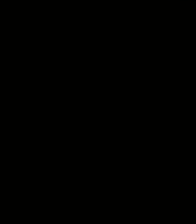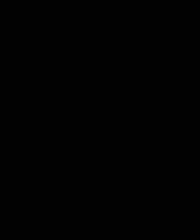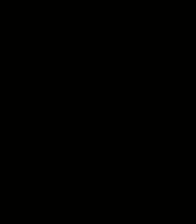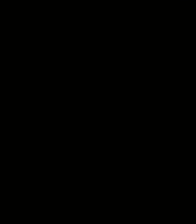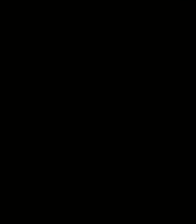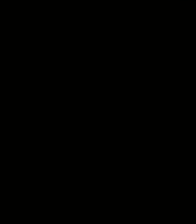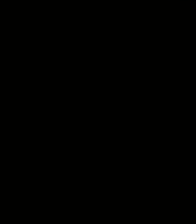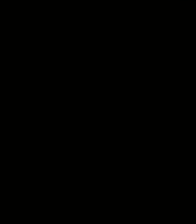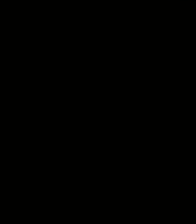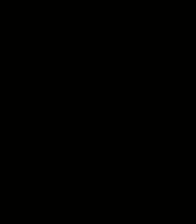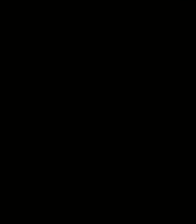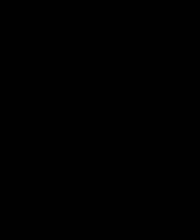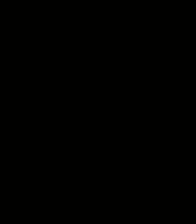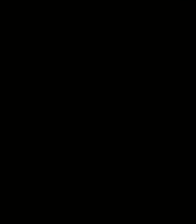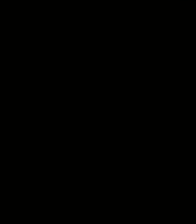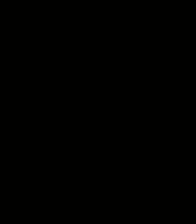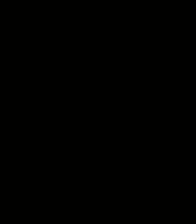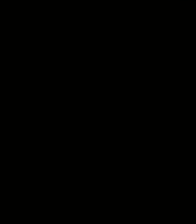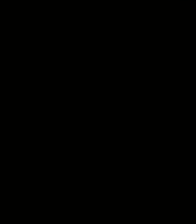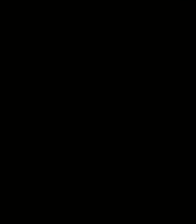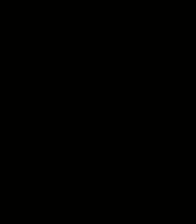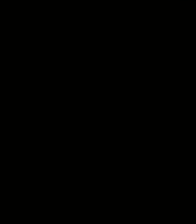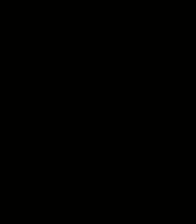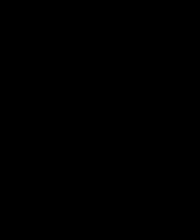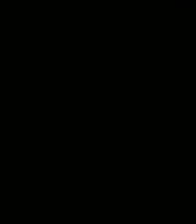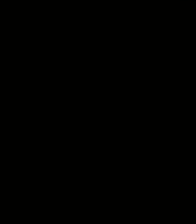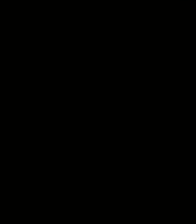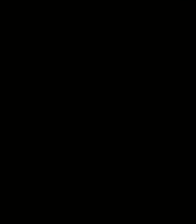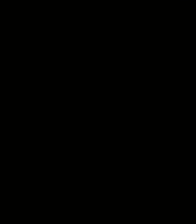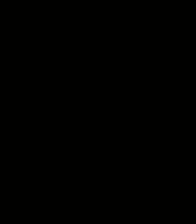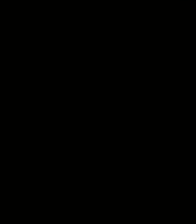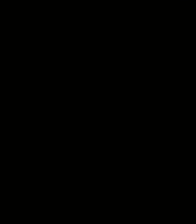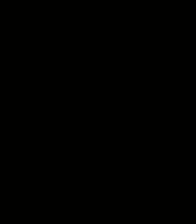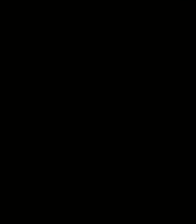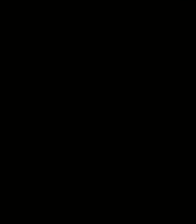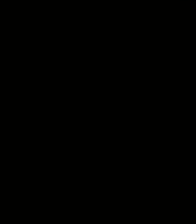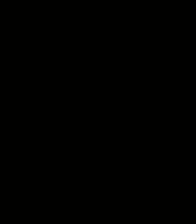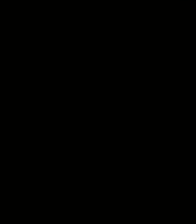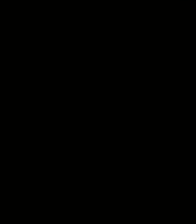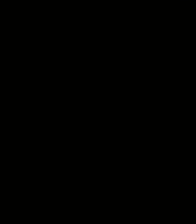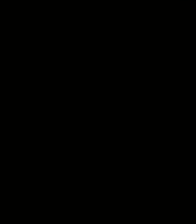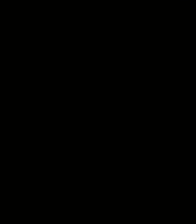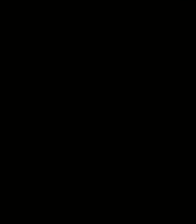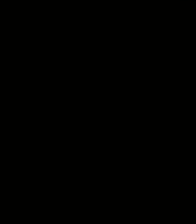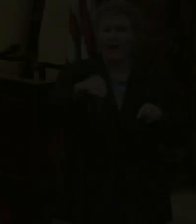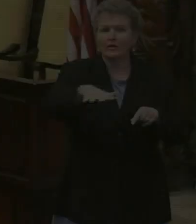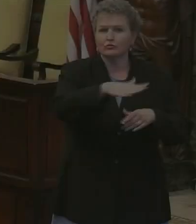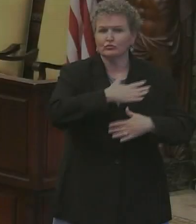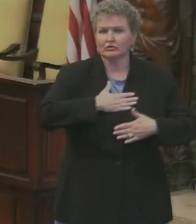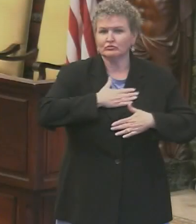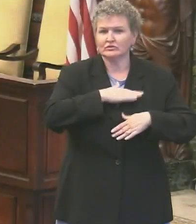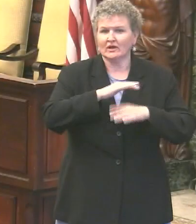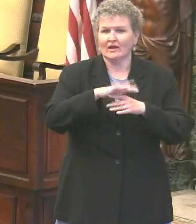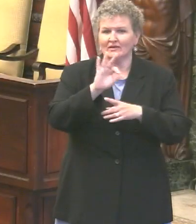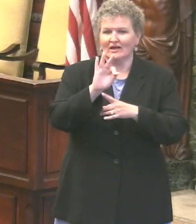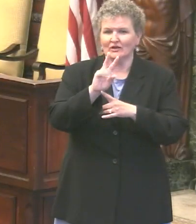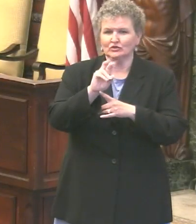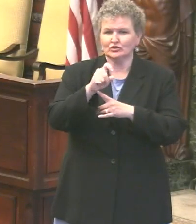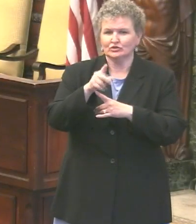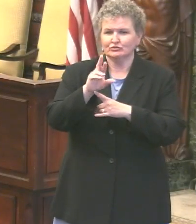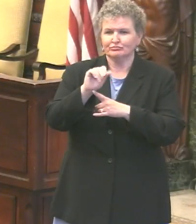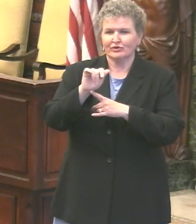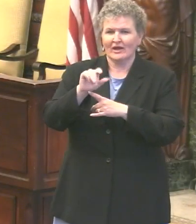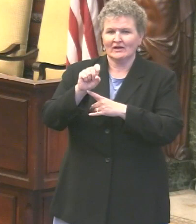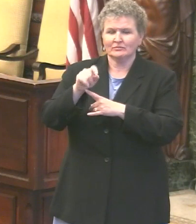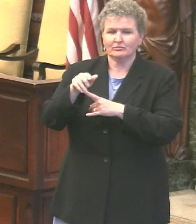Finally, residents are encouraged to visit any of the Parks and Recreation Department's 92 spray grounds. Residents are also encouraged to stay